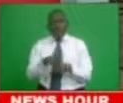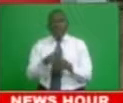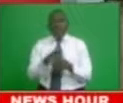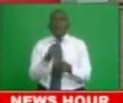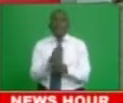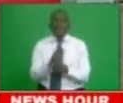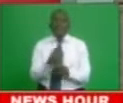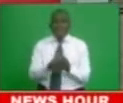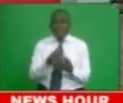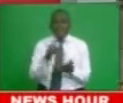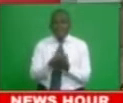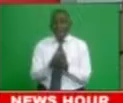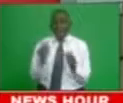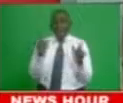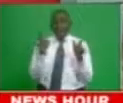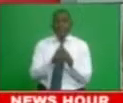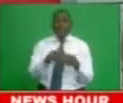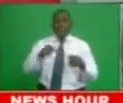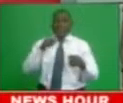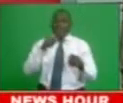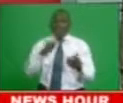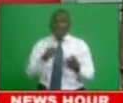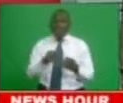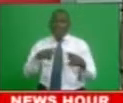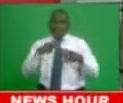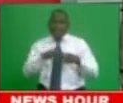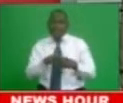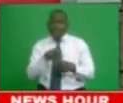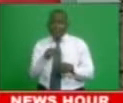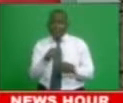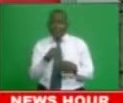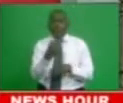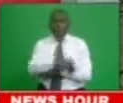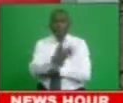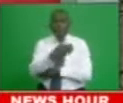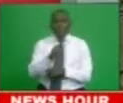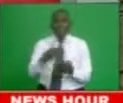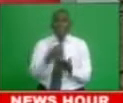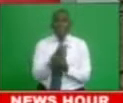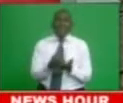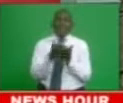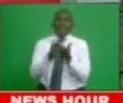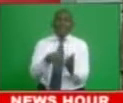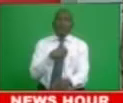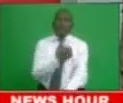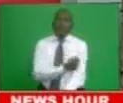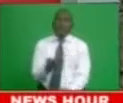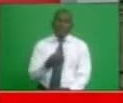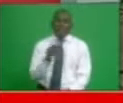response. This follows the launch of an electronic platform by the Borderless Alliance and the Ghana Shippers Authority in